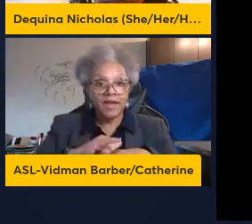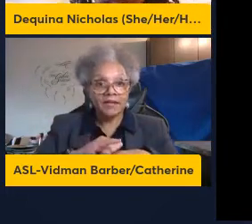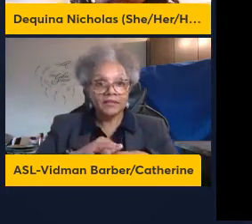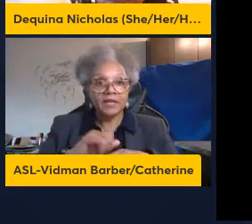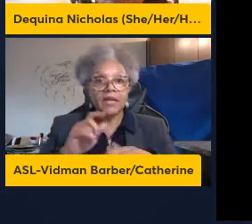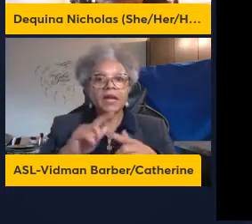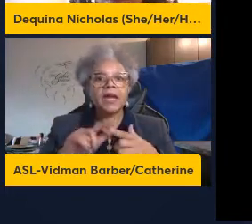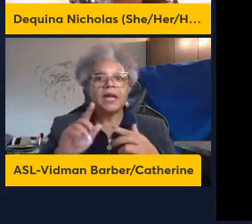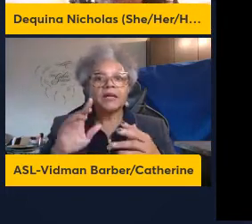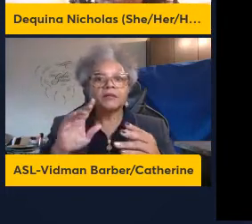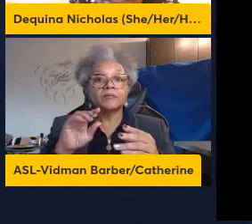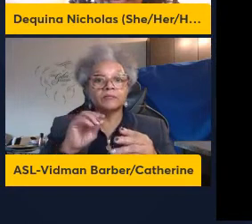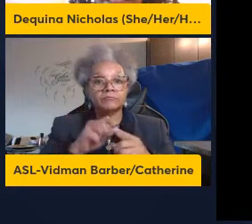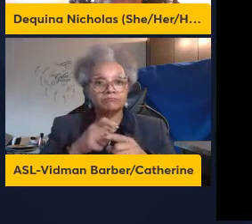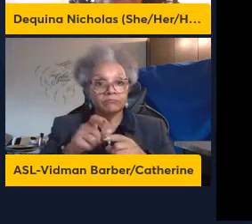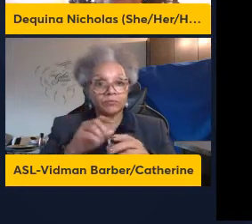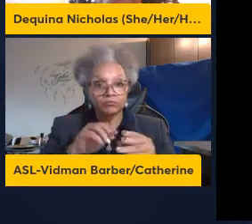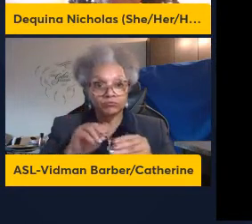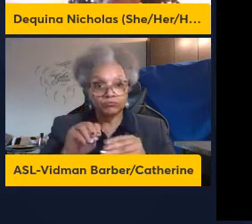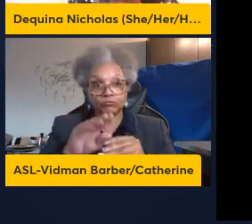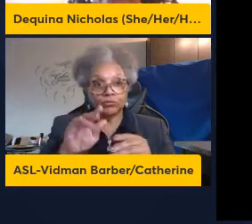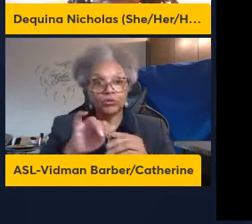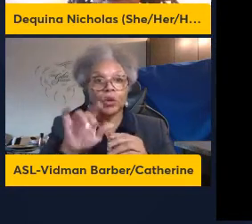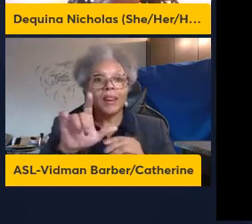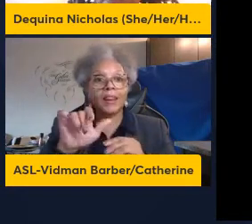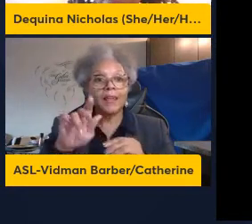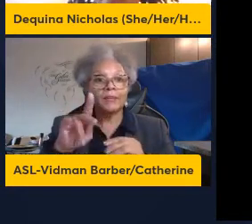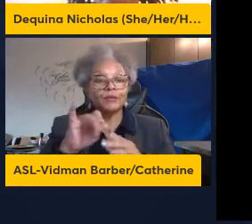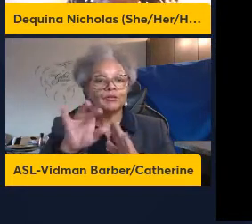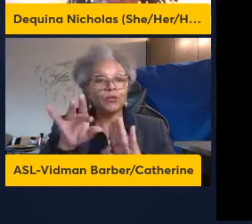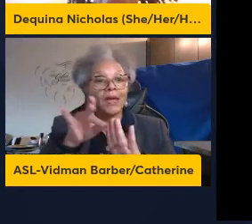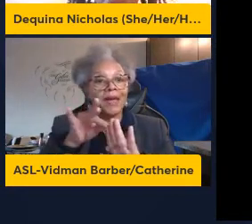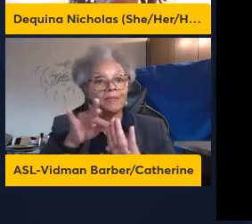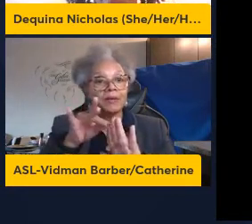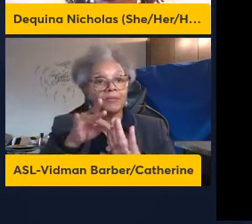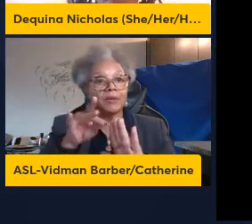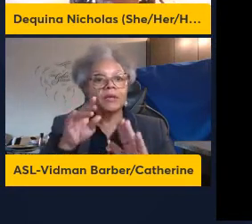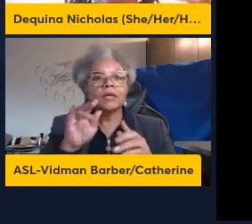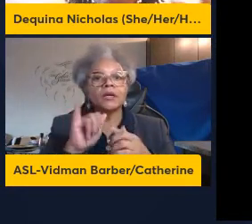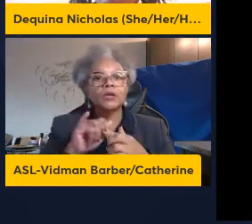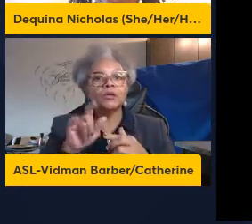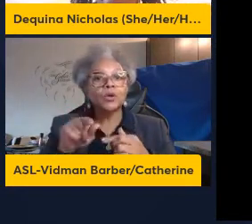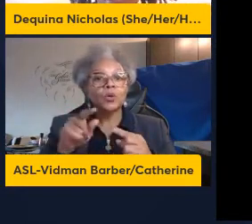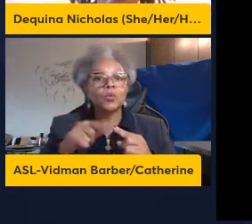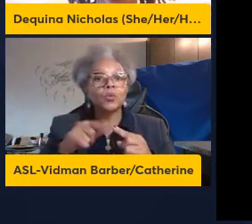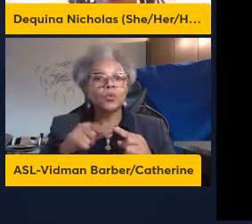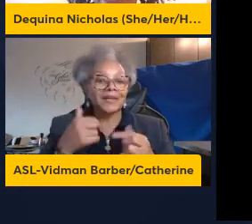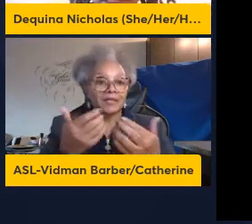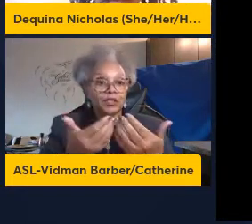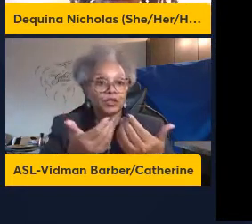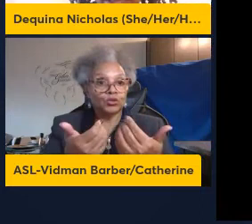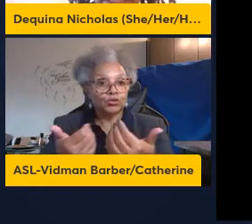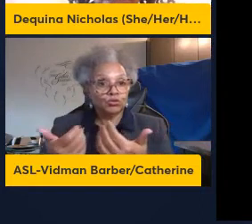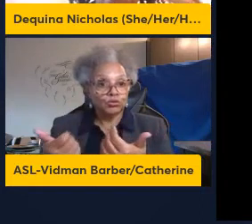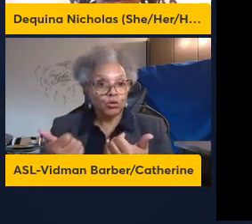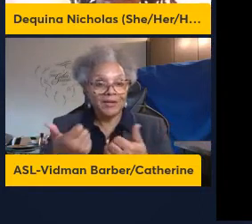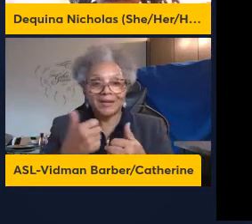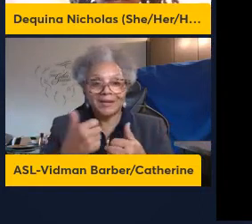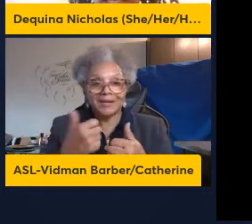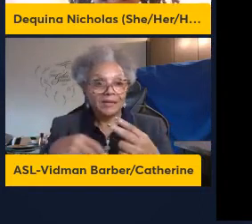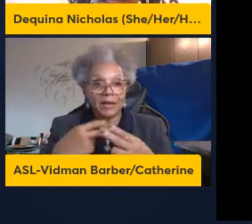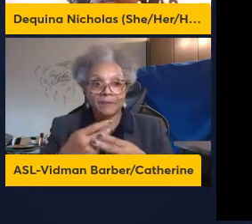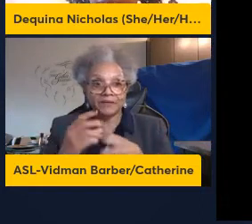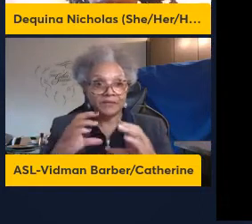biotinylating lipid to adhere to streptavidin, which would be on this fluorescent dextramer, whereby we can sort any type of B cell that is